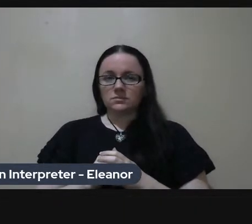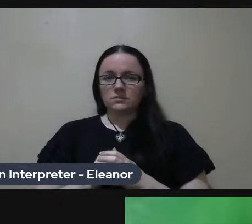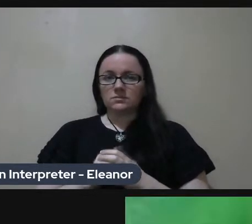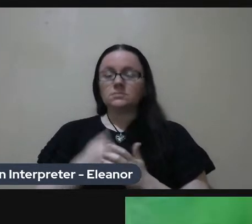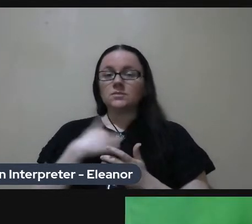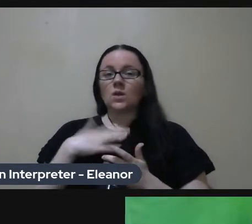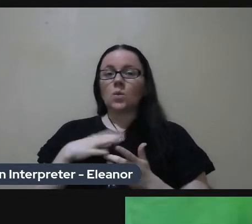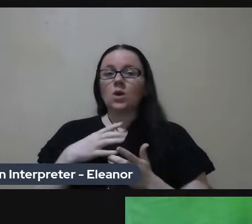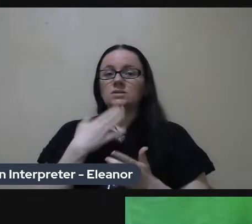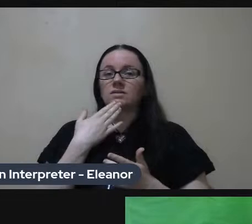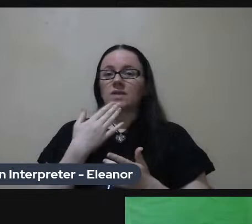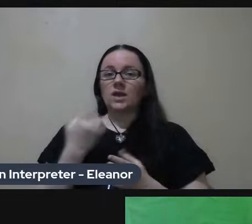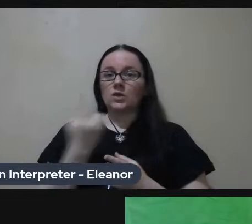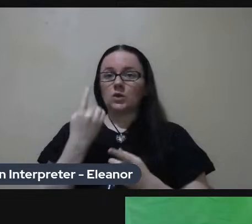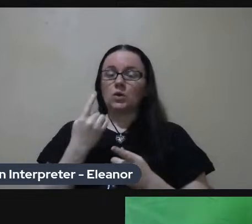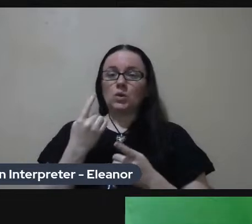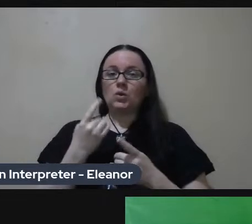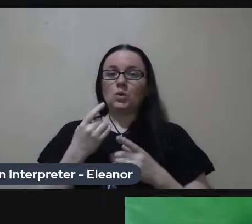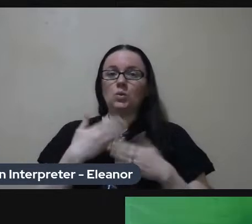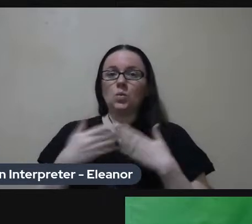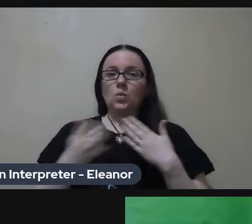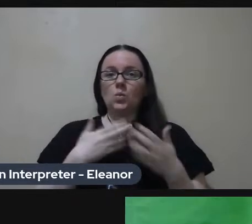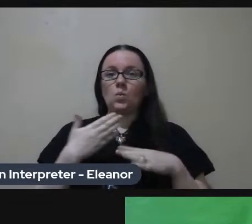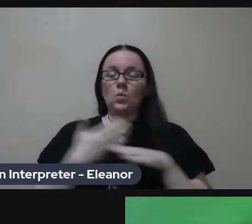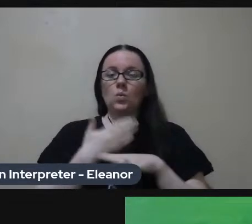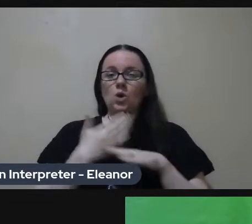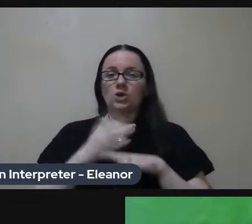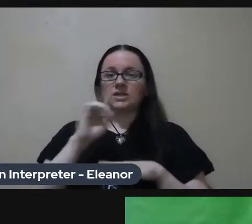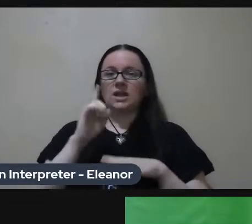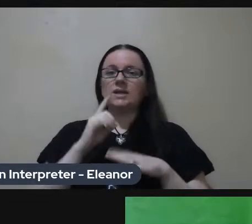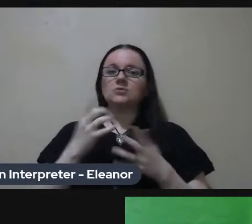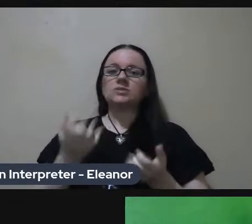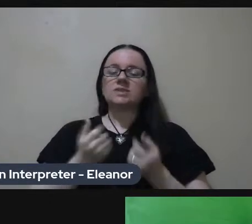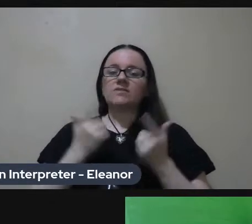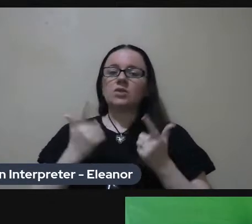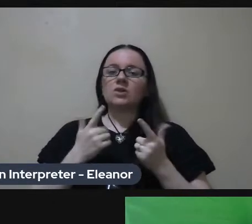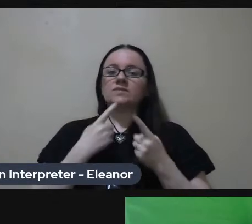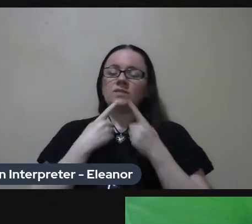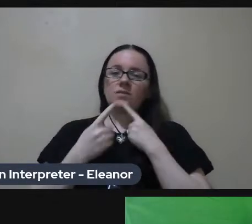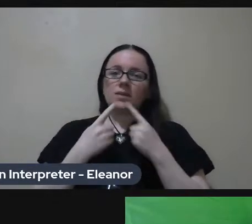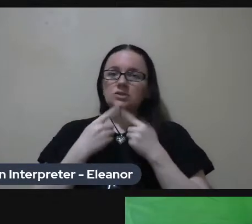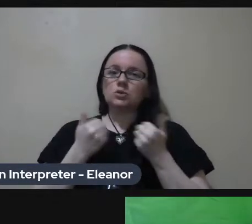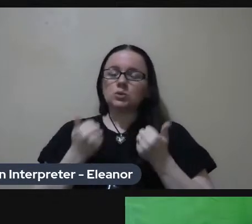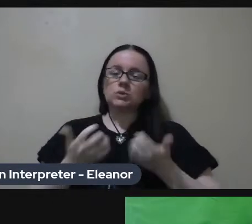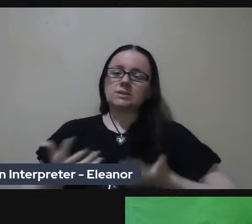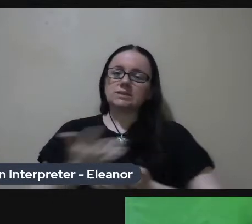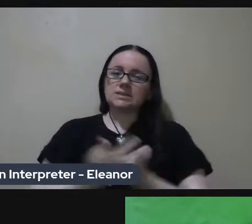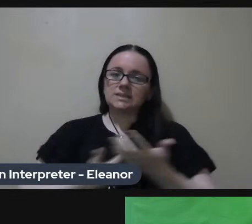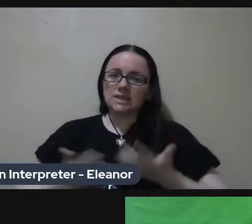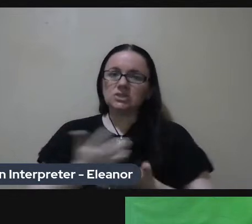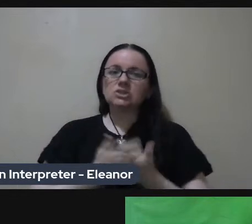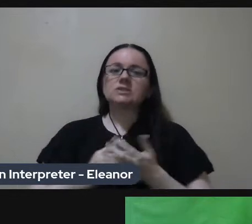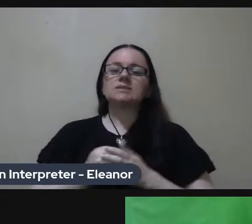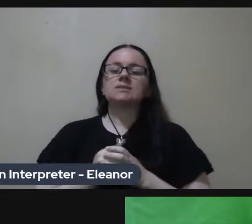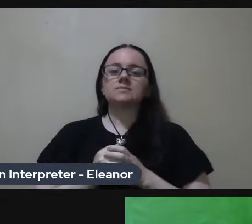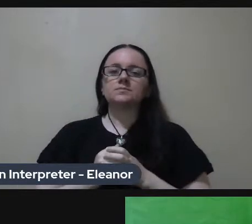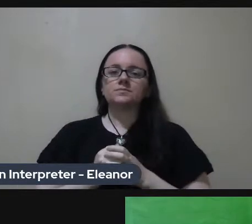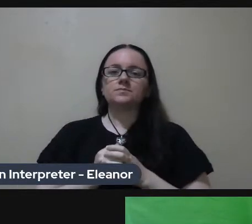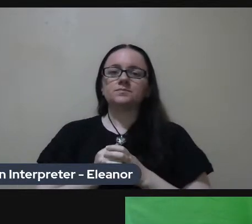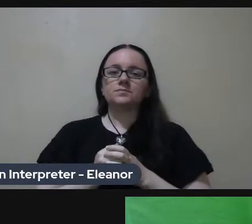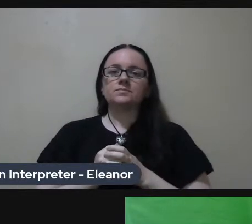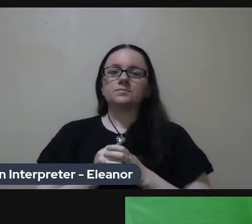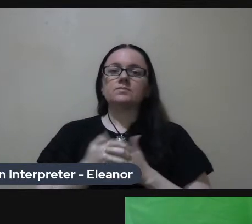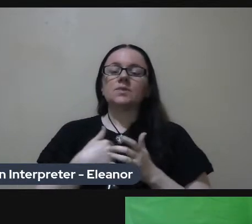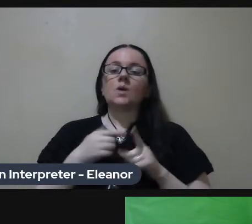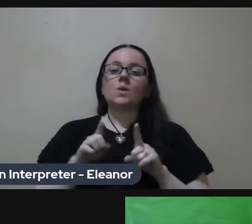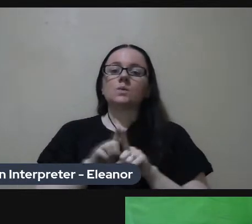today. It's a great chance to get together and receive lots of information, have lots of good discussions with everybody. And I'd also